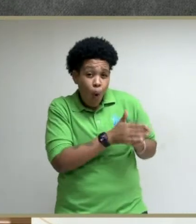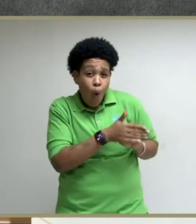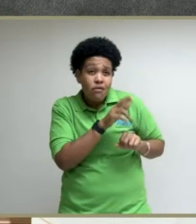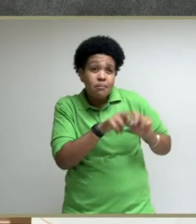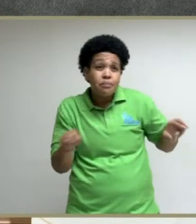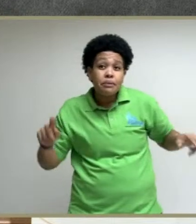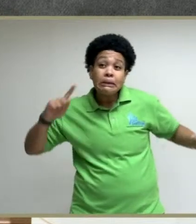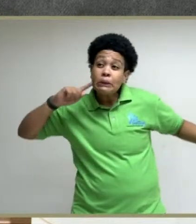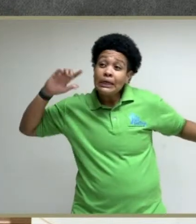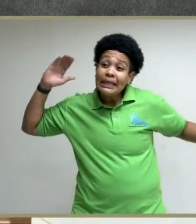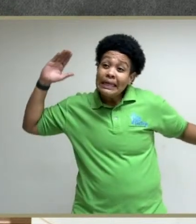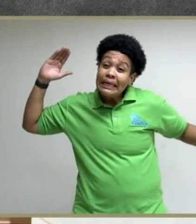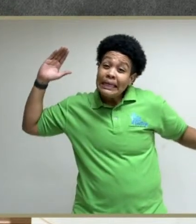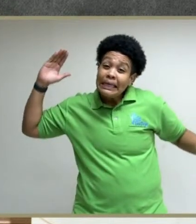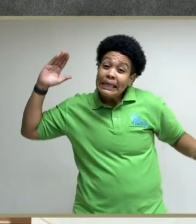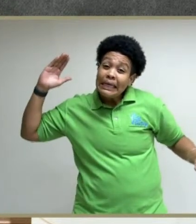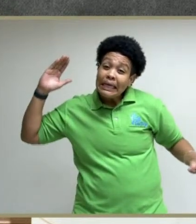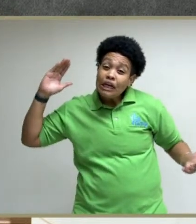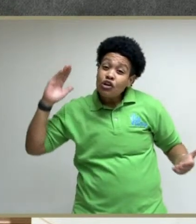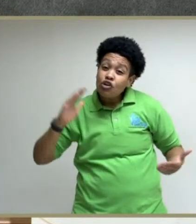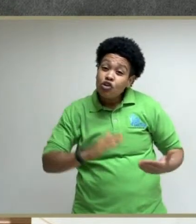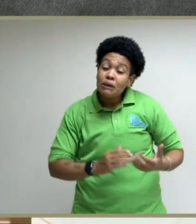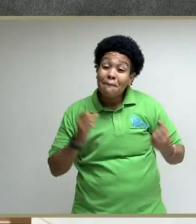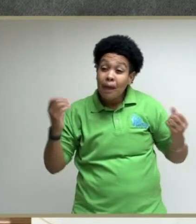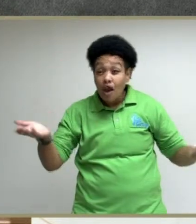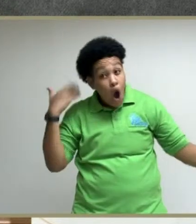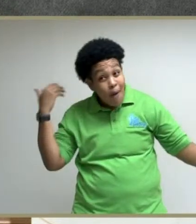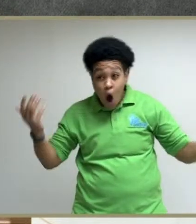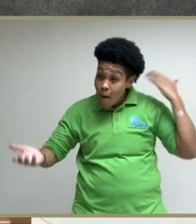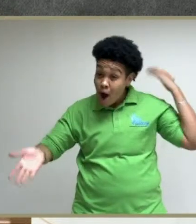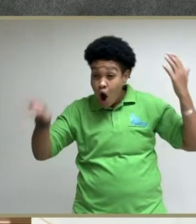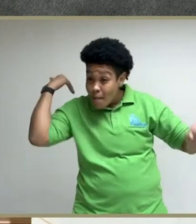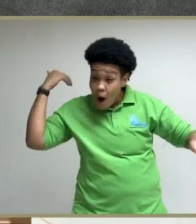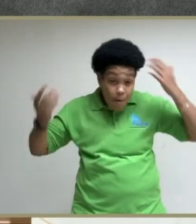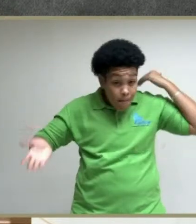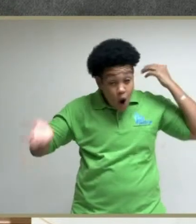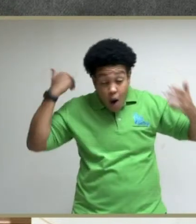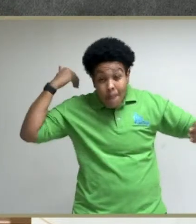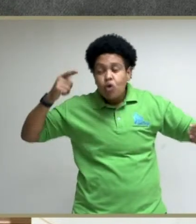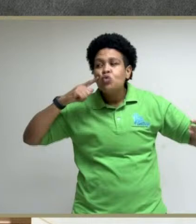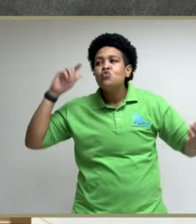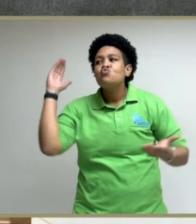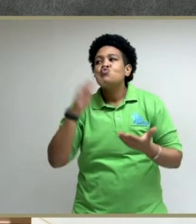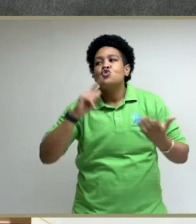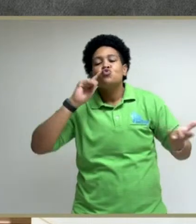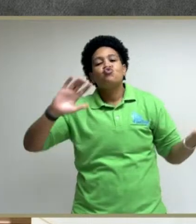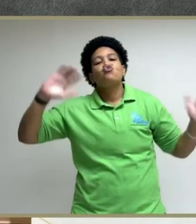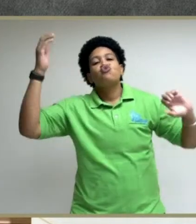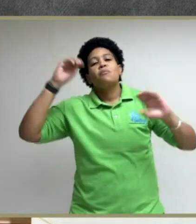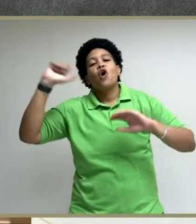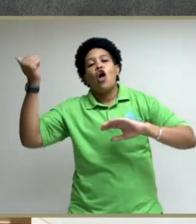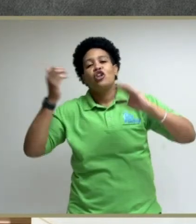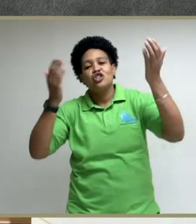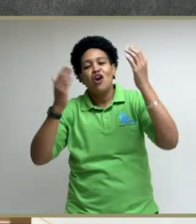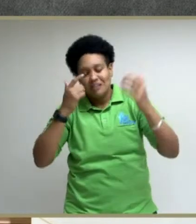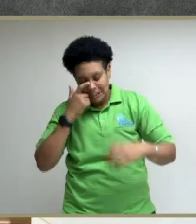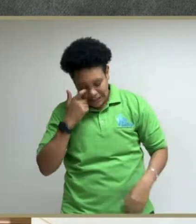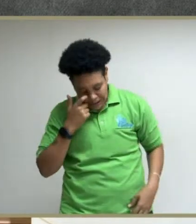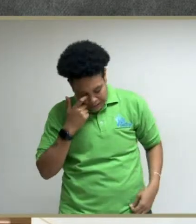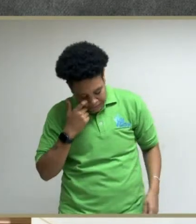considerably to decrease the disruption, to minimize the disruption to the other services. So we look at